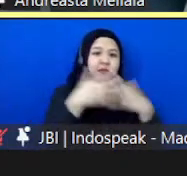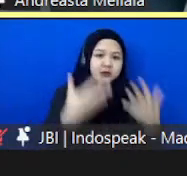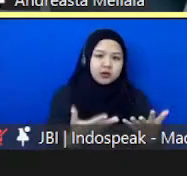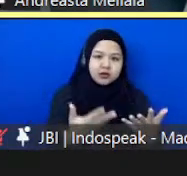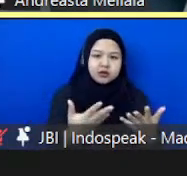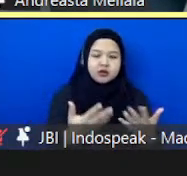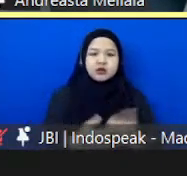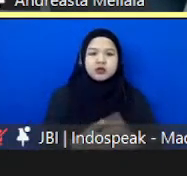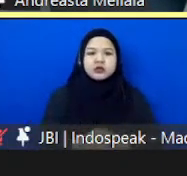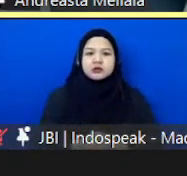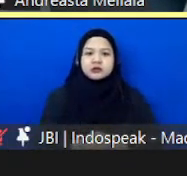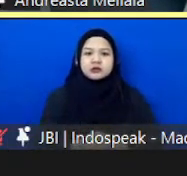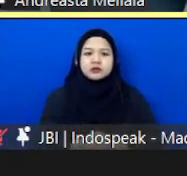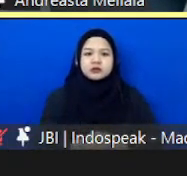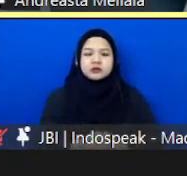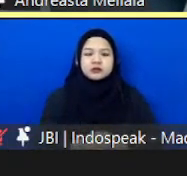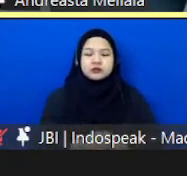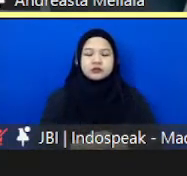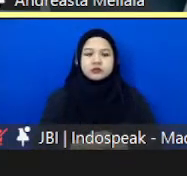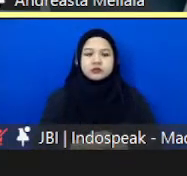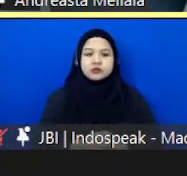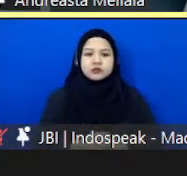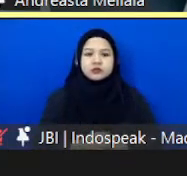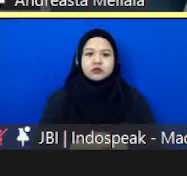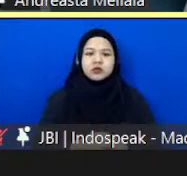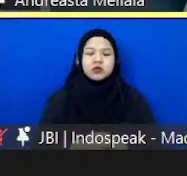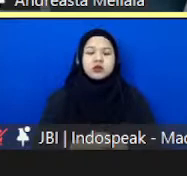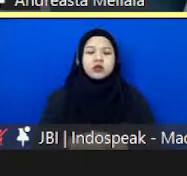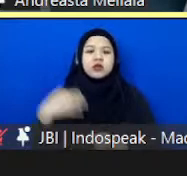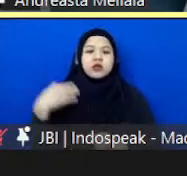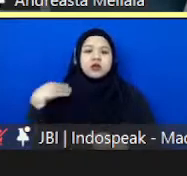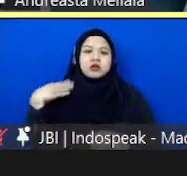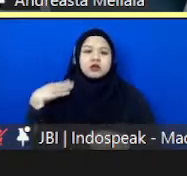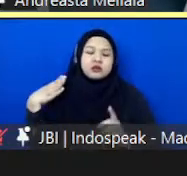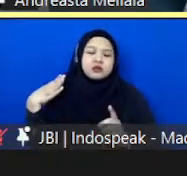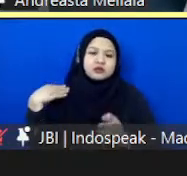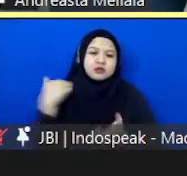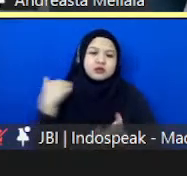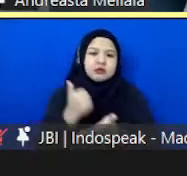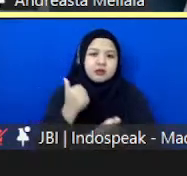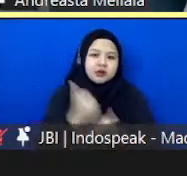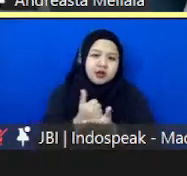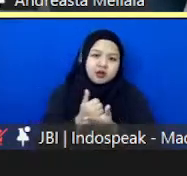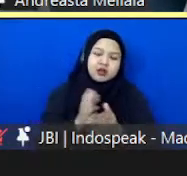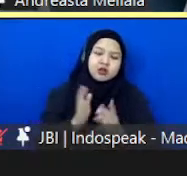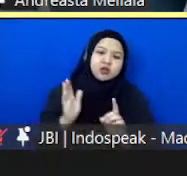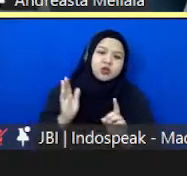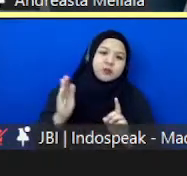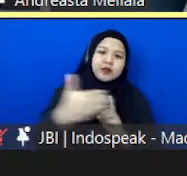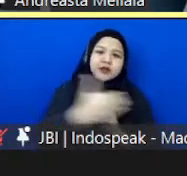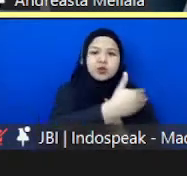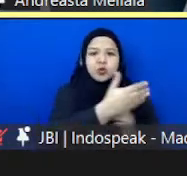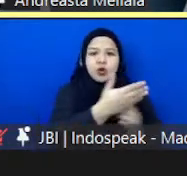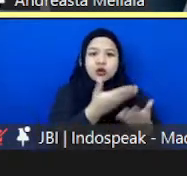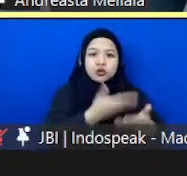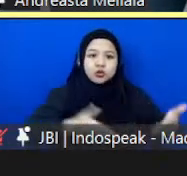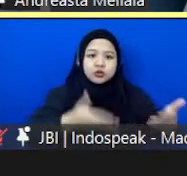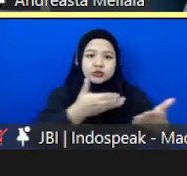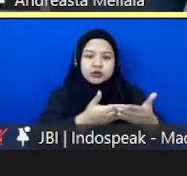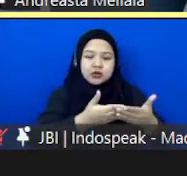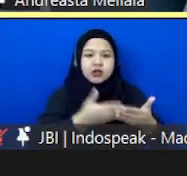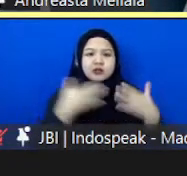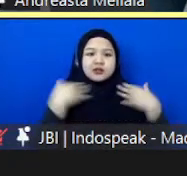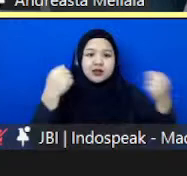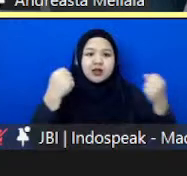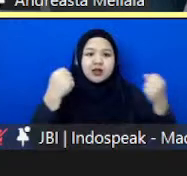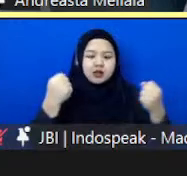the national social health insurance system, then we have one big single payer in